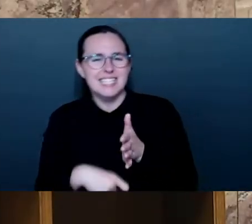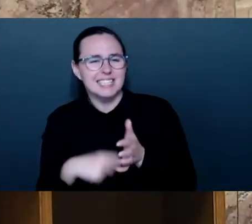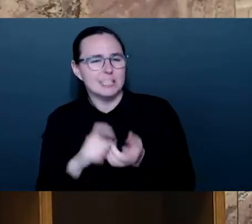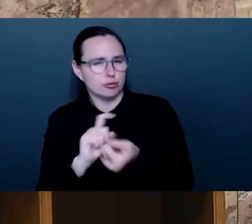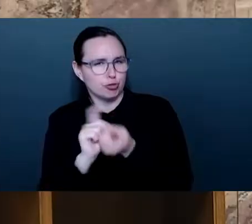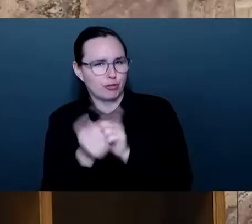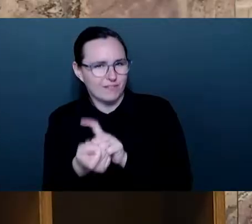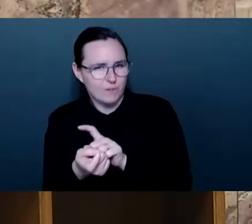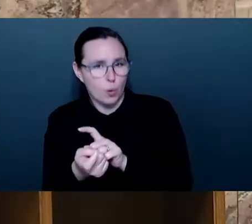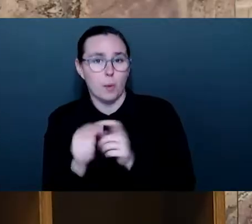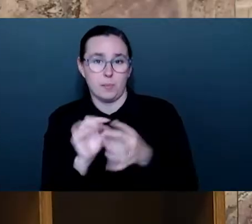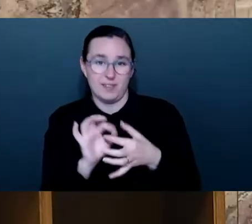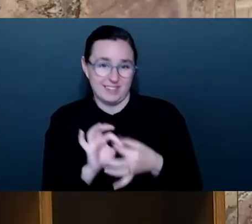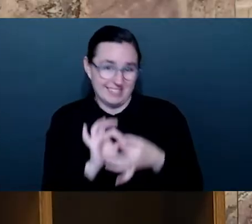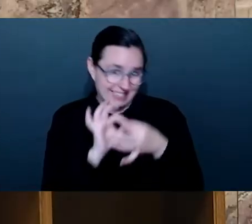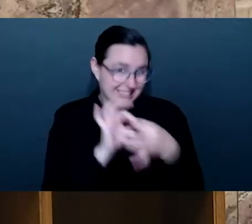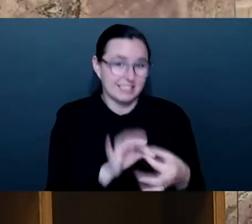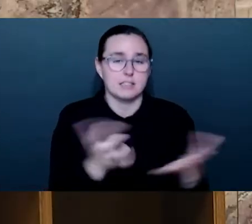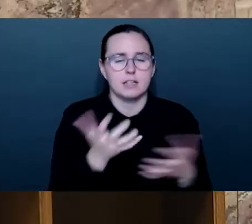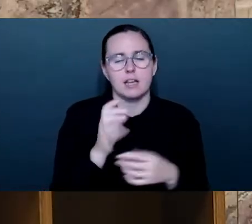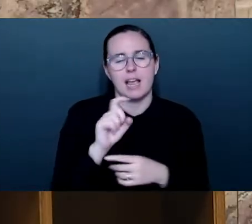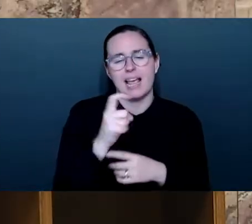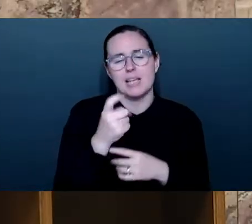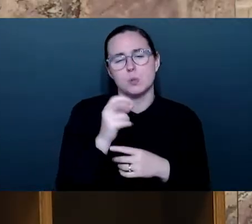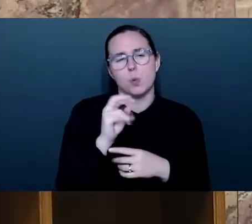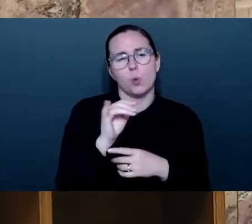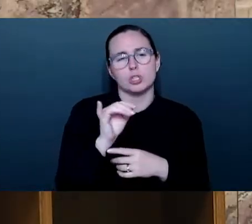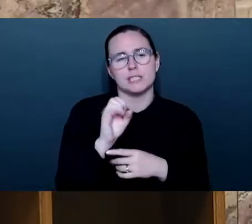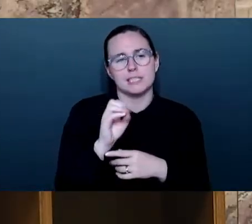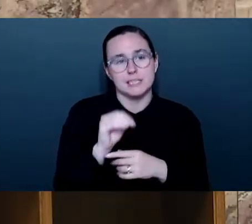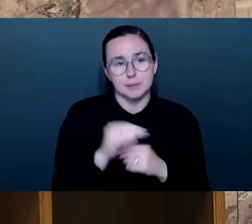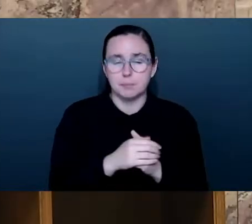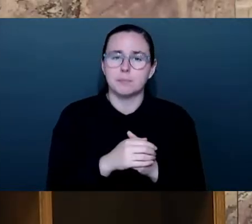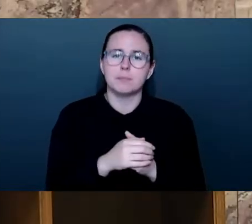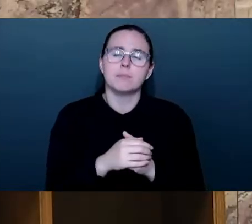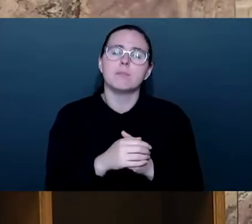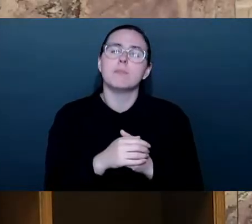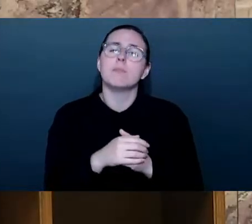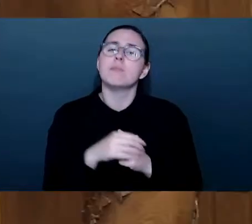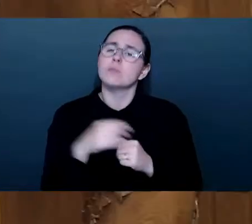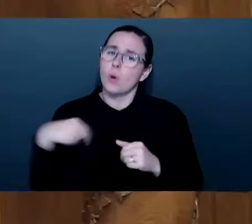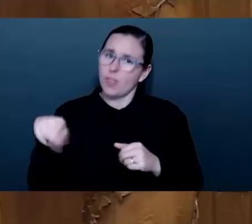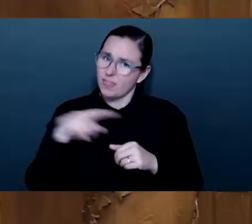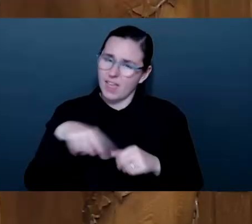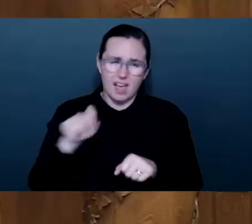work on all fronts to keep our communities safe.